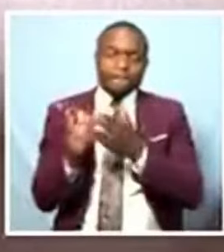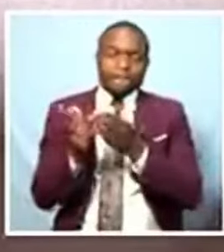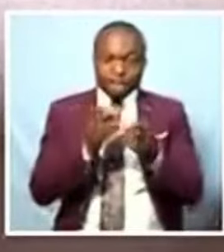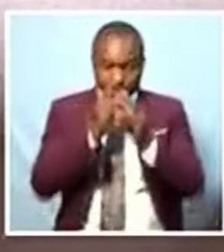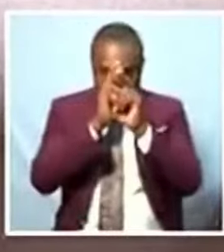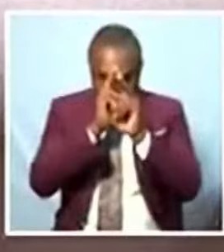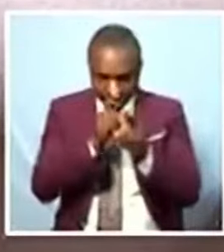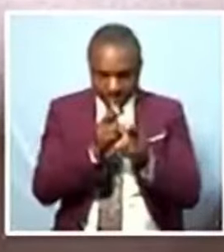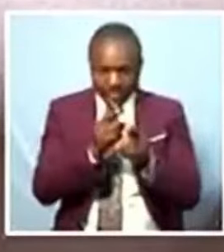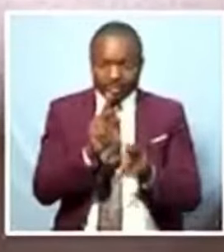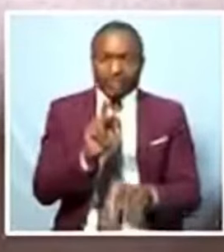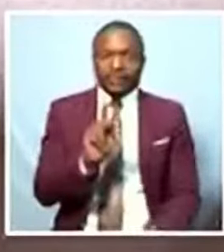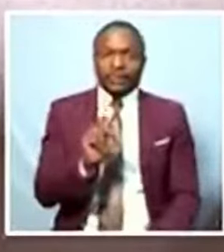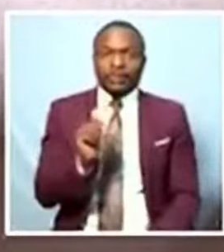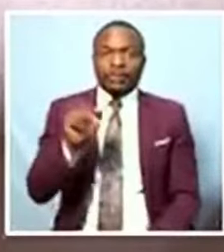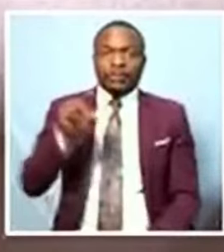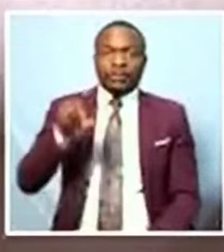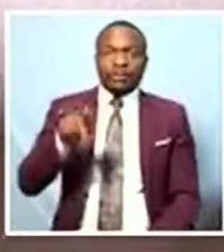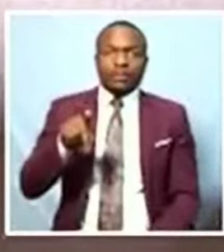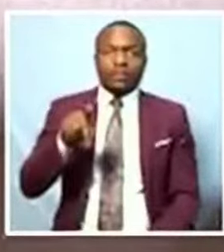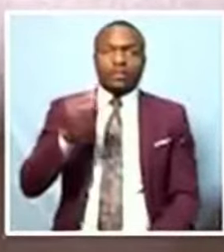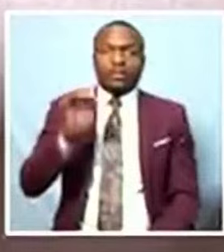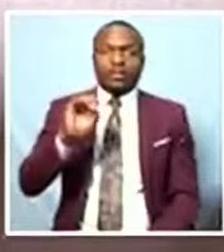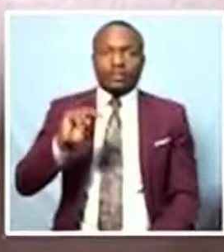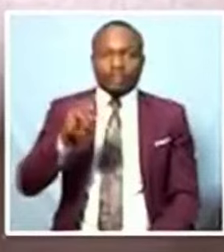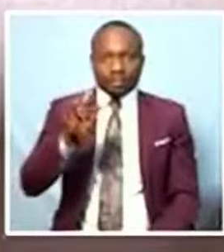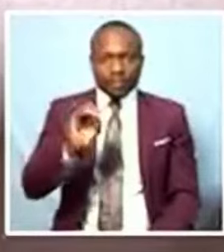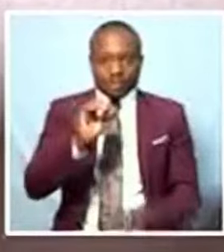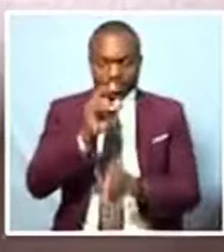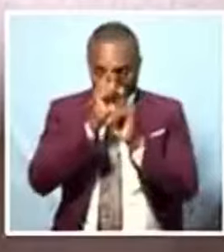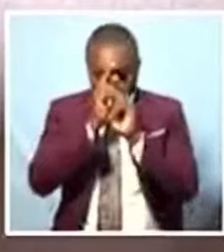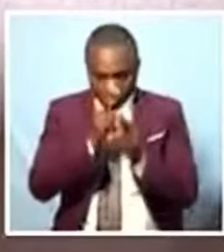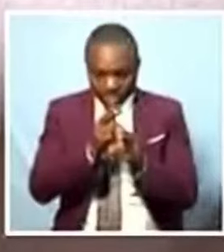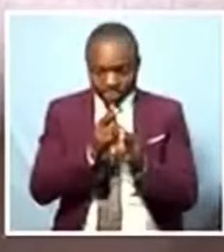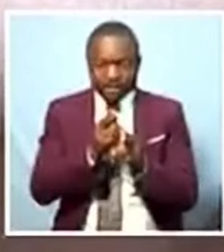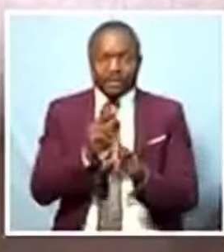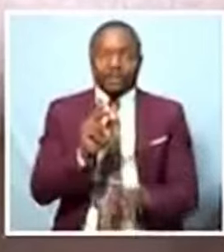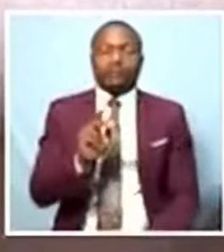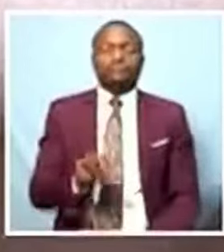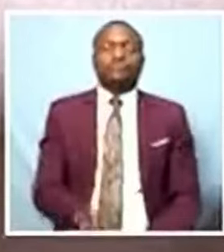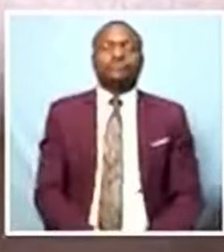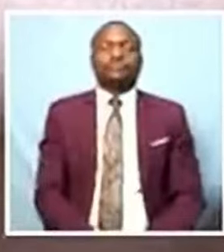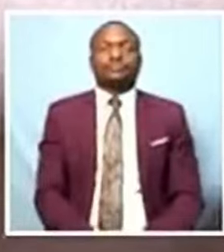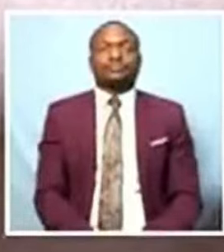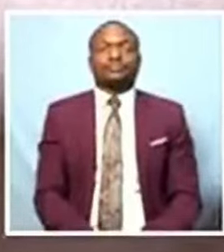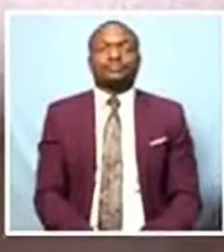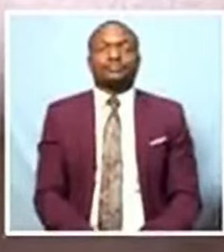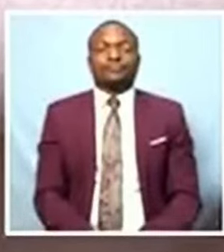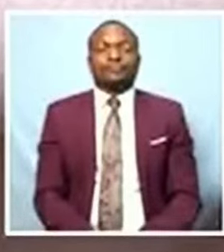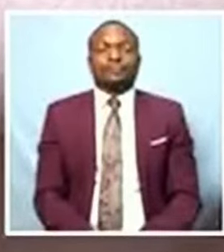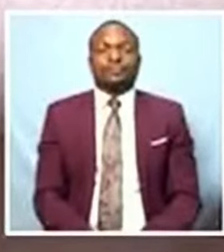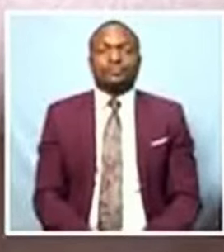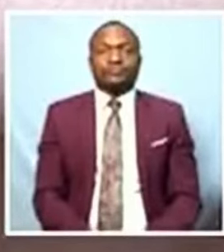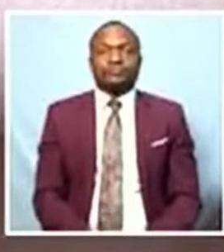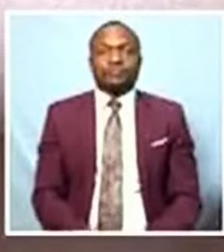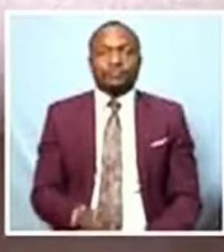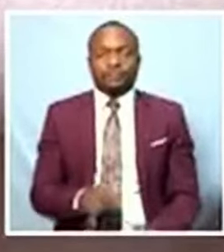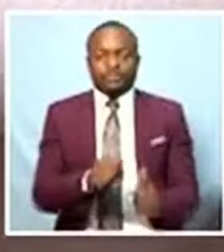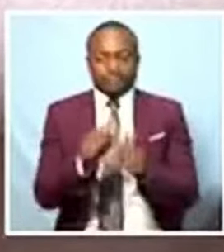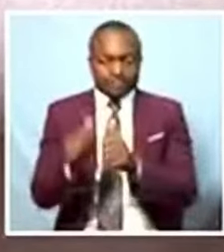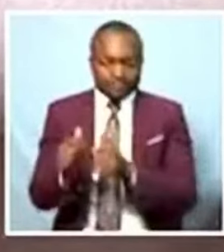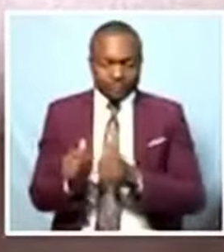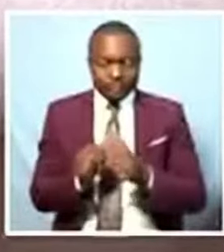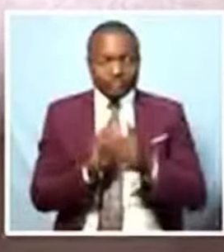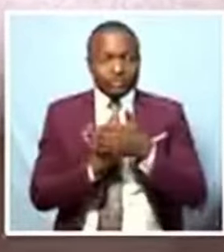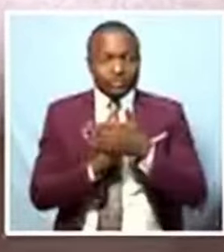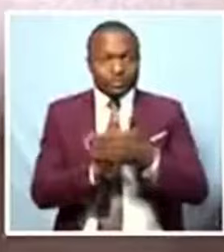Member of Parliament for Shiwangandu, Honorable Stephen Kampyongo. The acting leader of